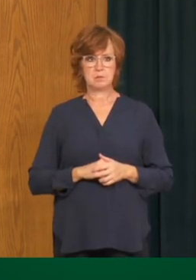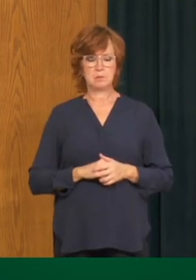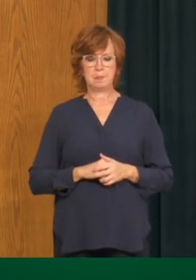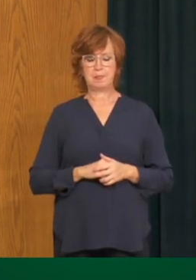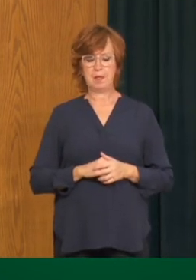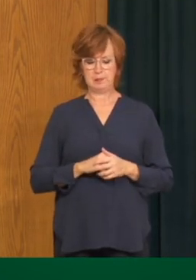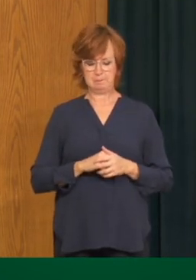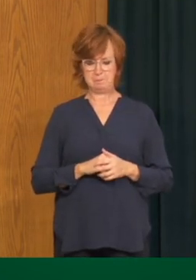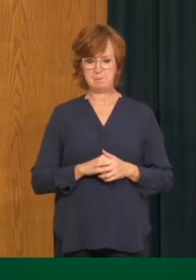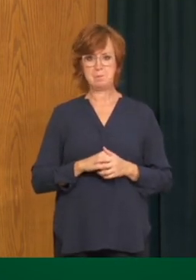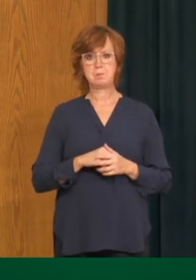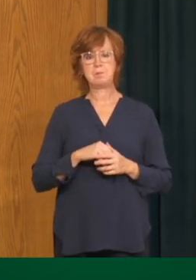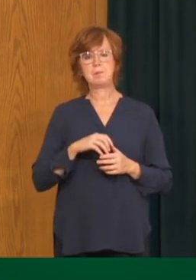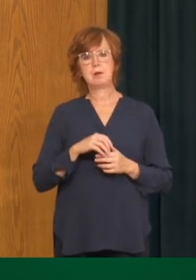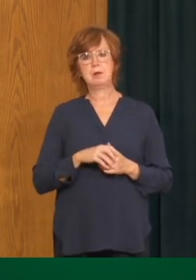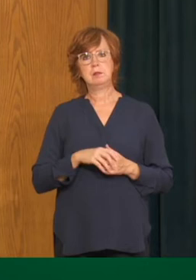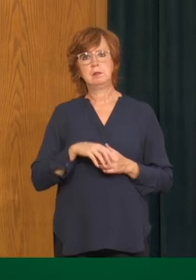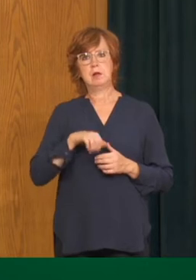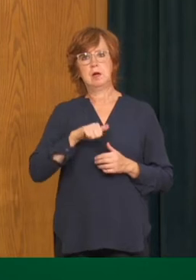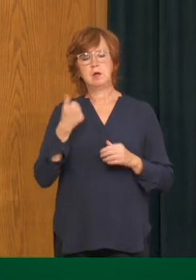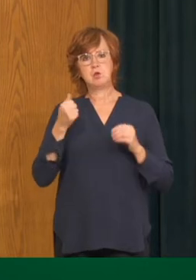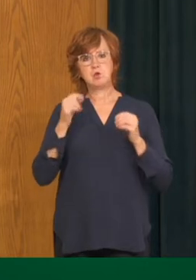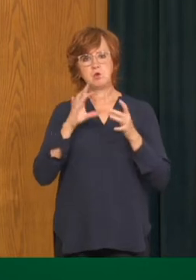In addition,